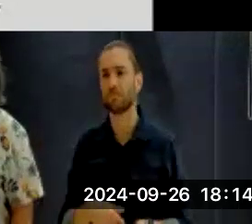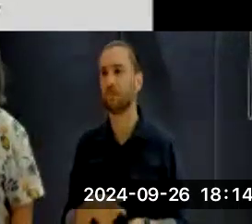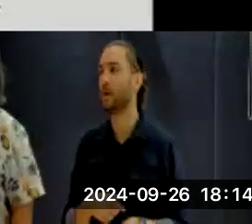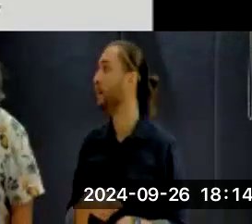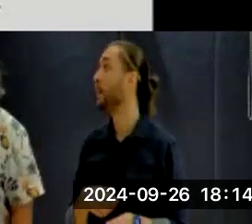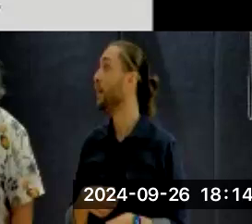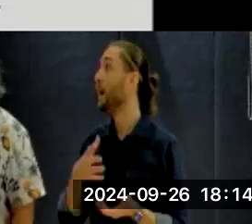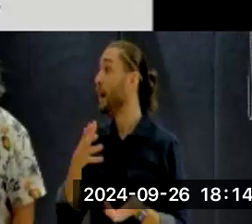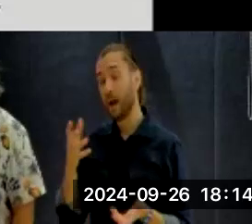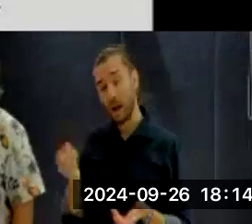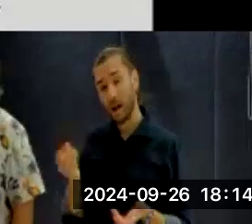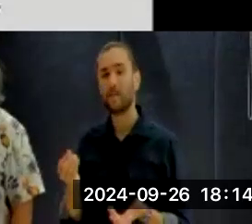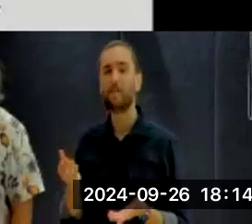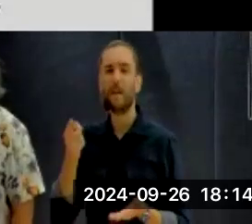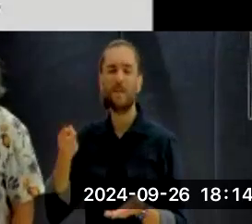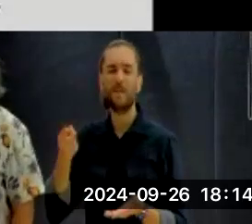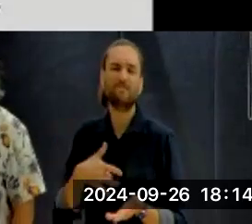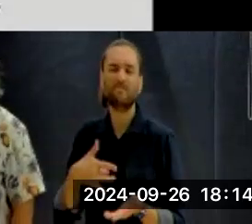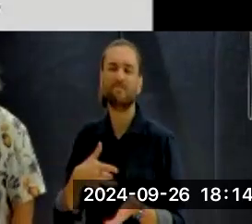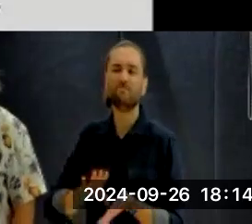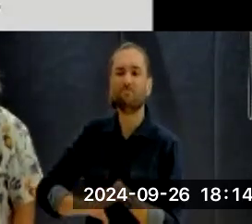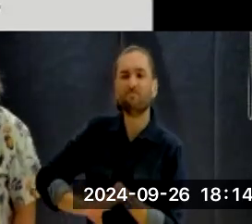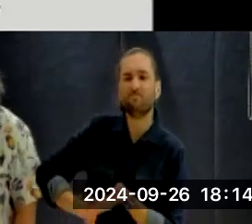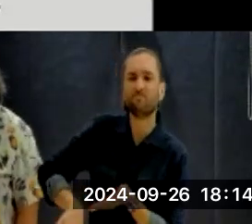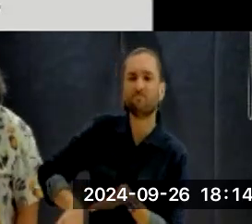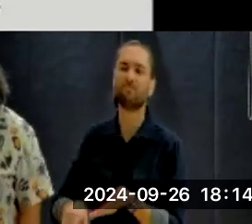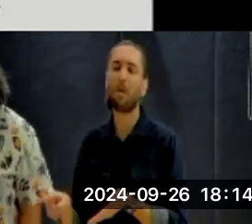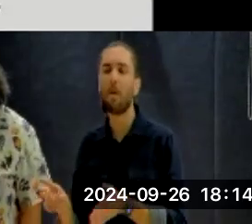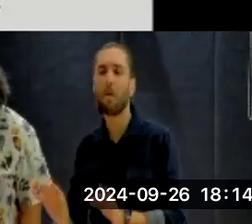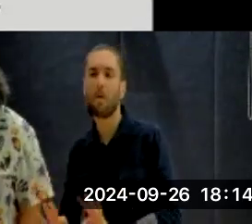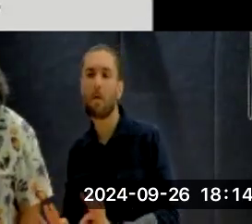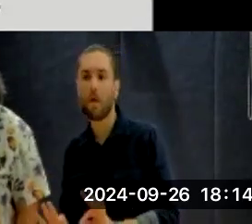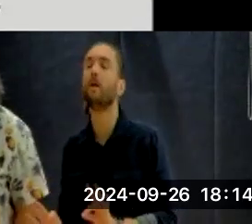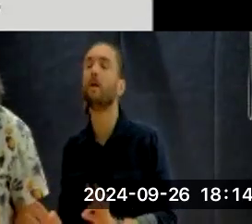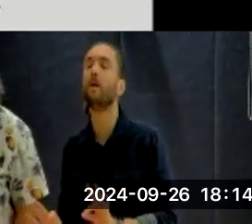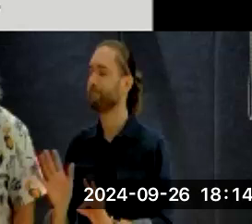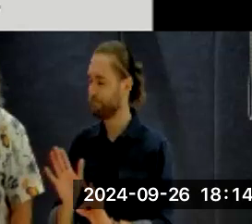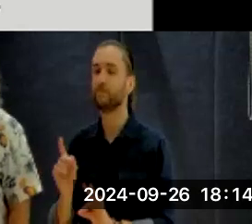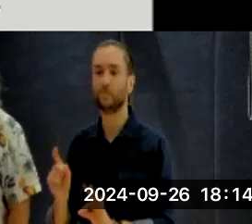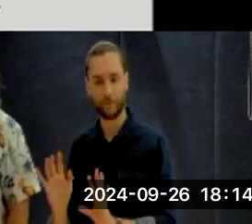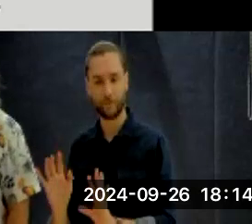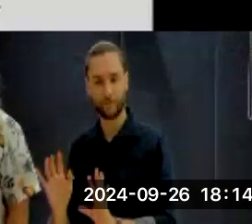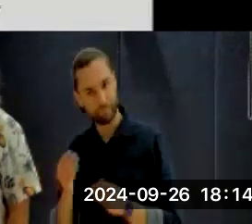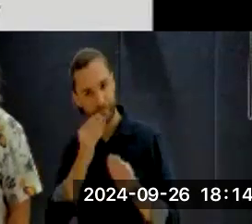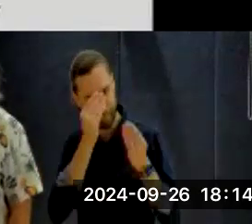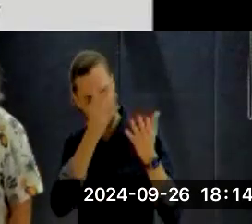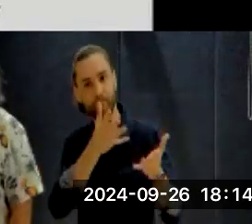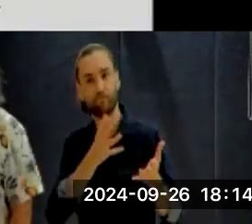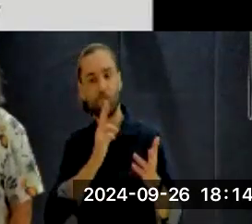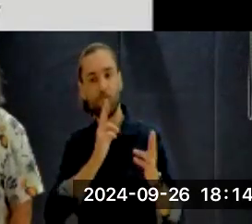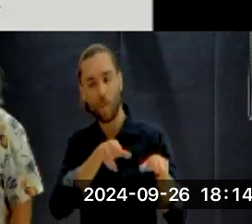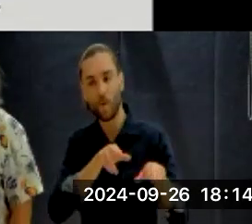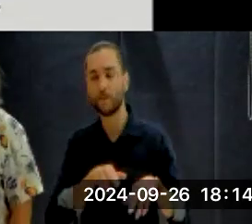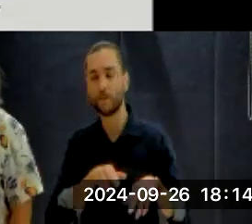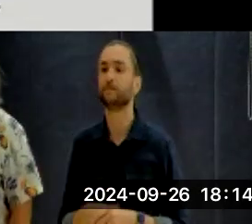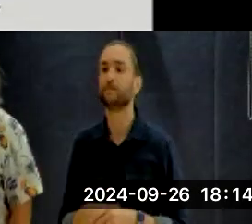the things that sort of just fly slightly under the screen. And increase the ability for us to be encouraged